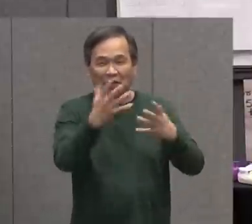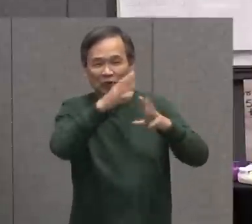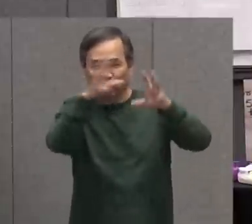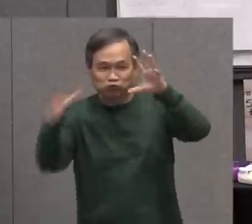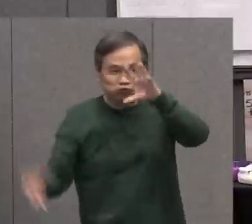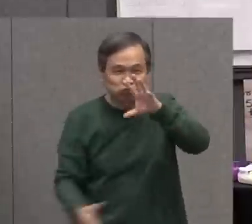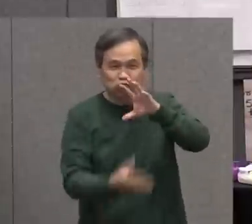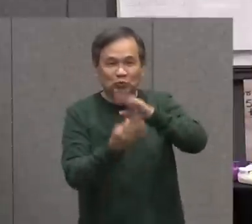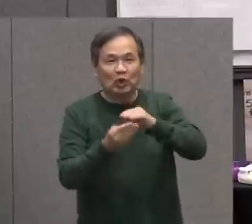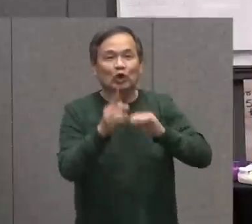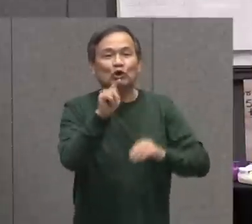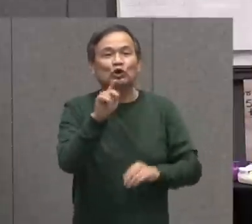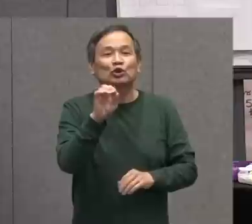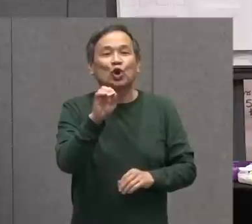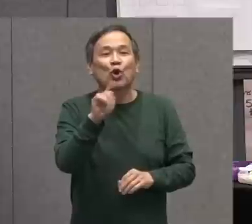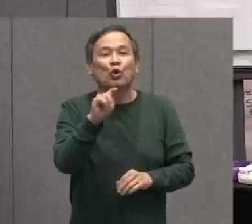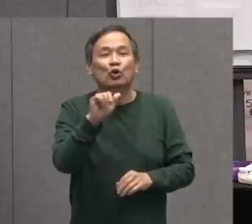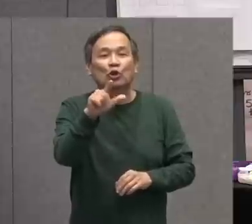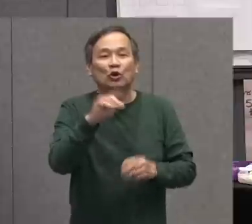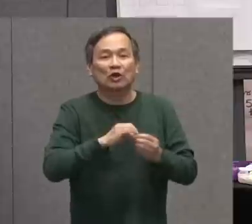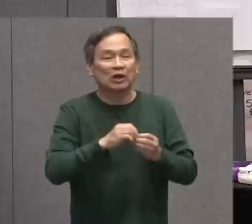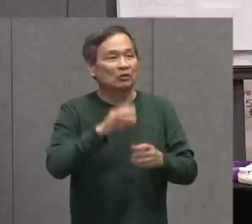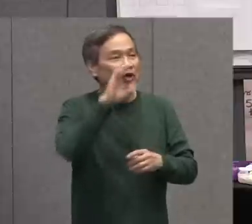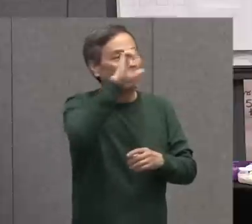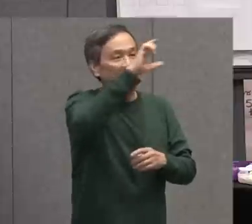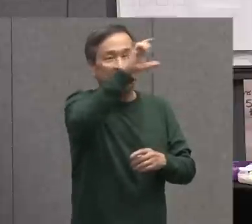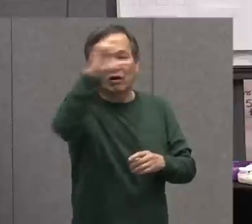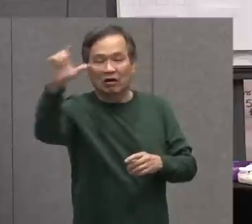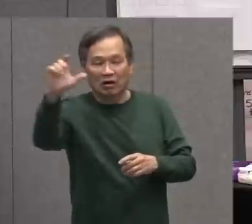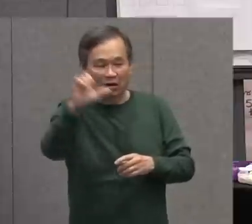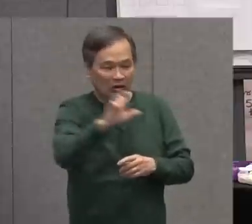poster? Take just a minute.